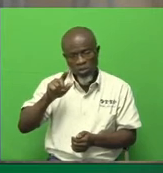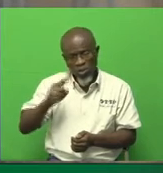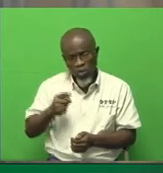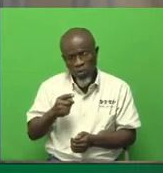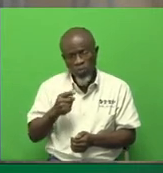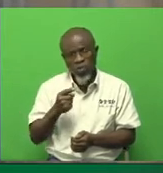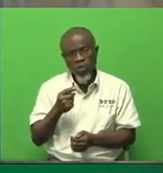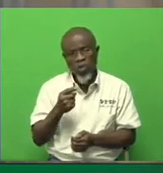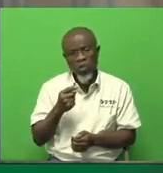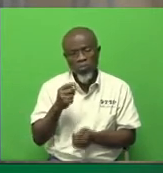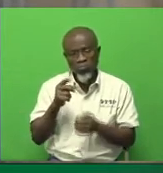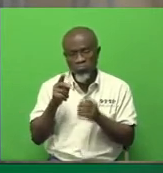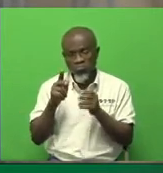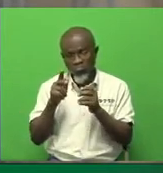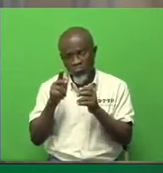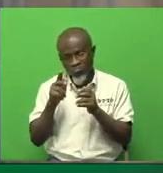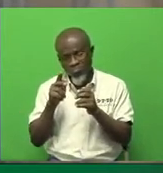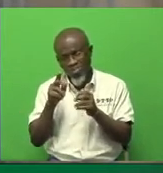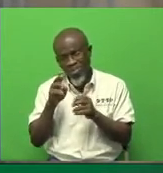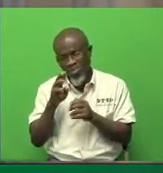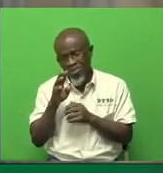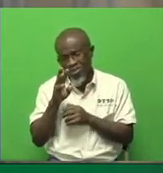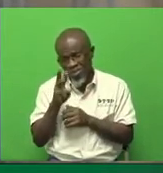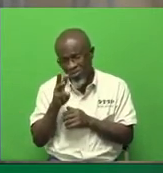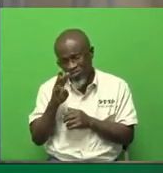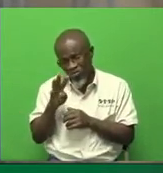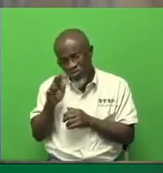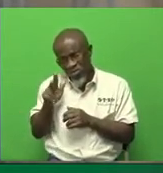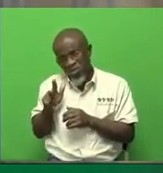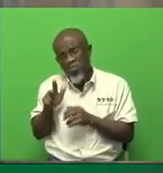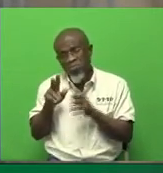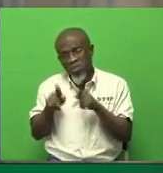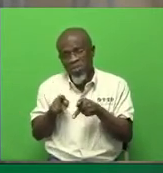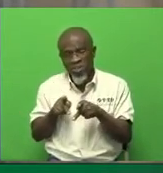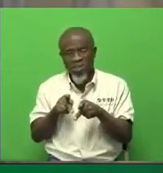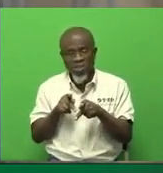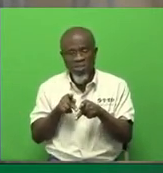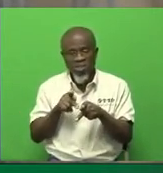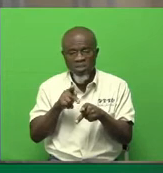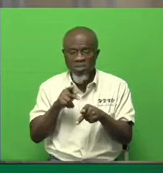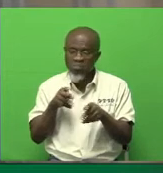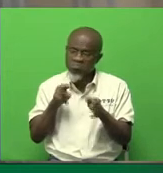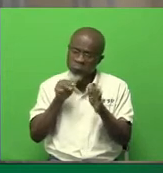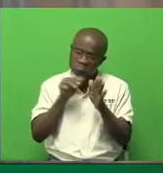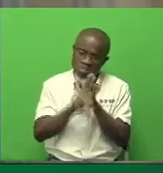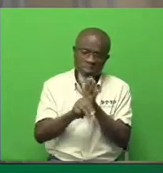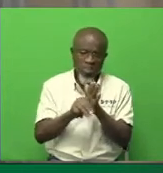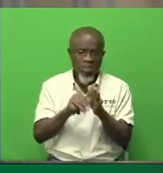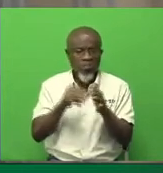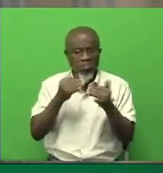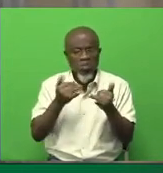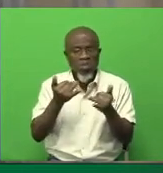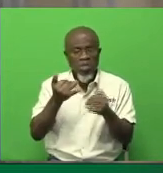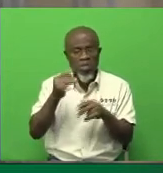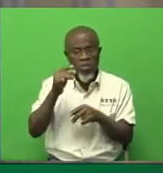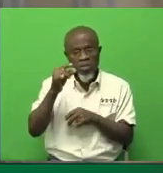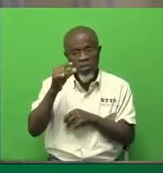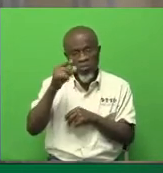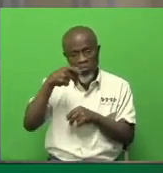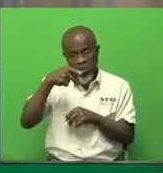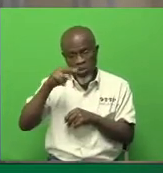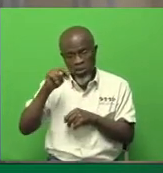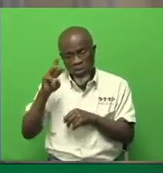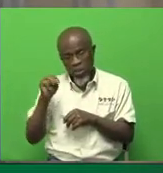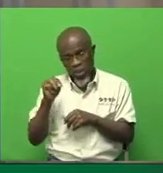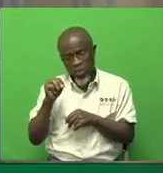3434 persons have been murdered since the pnm assumed office to date the murder tool stands